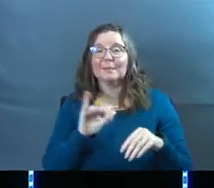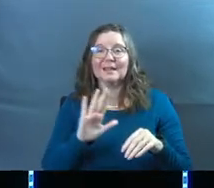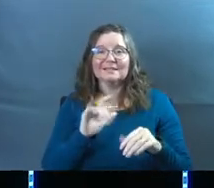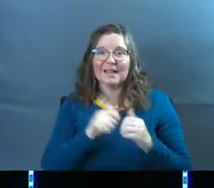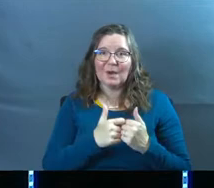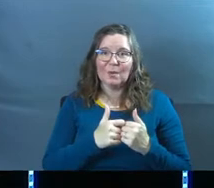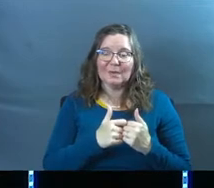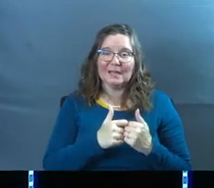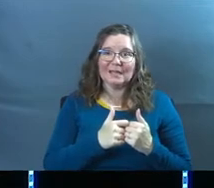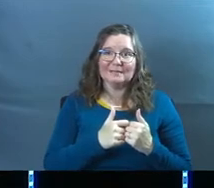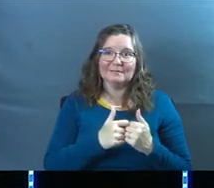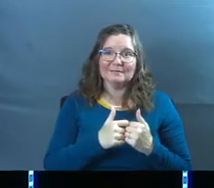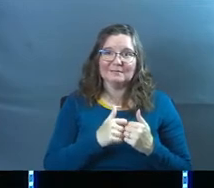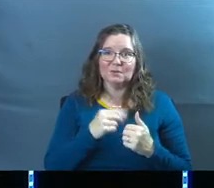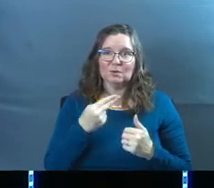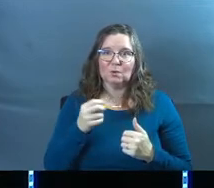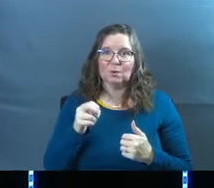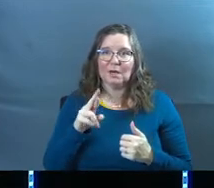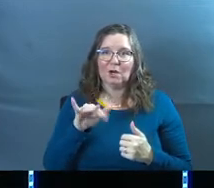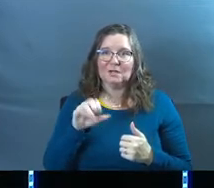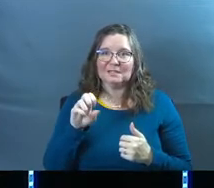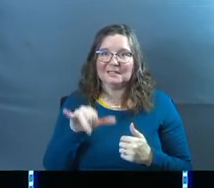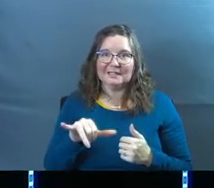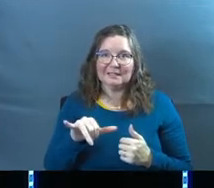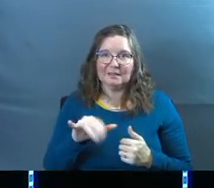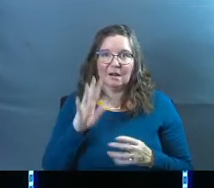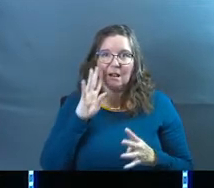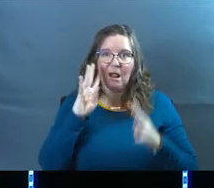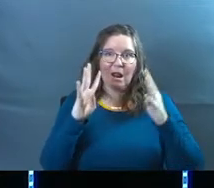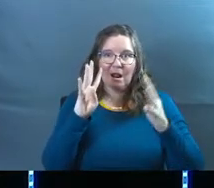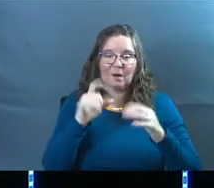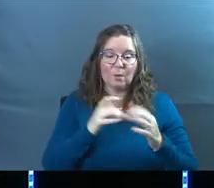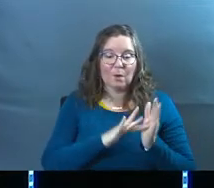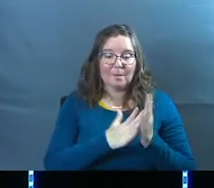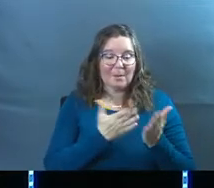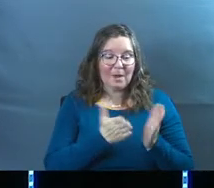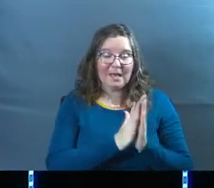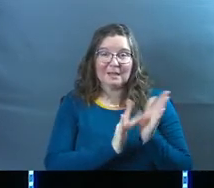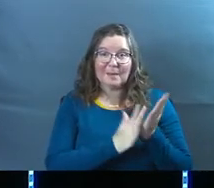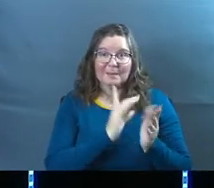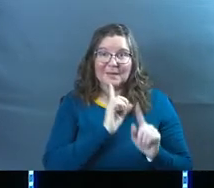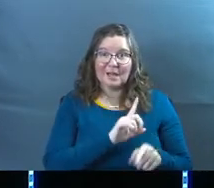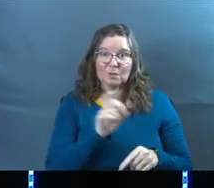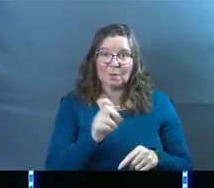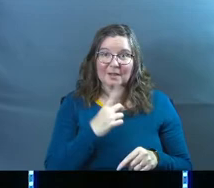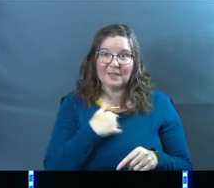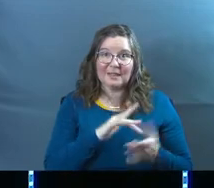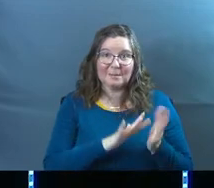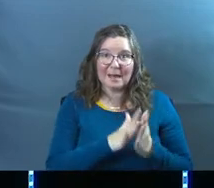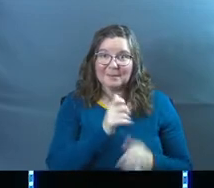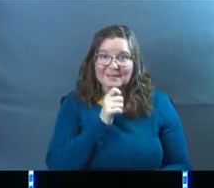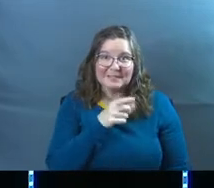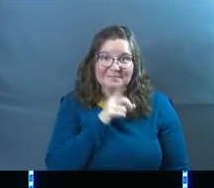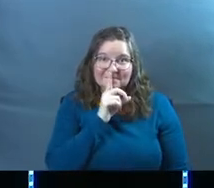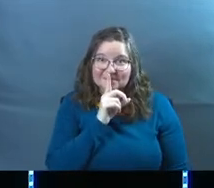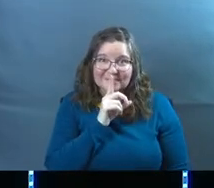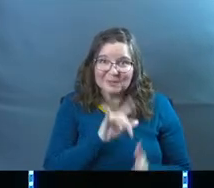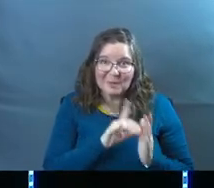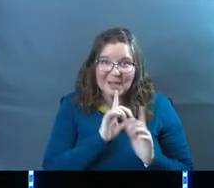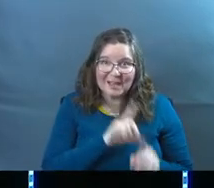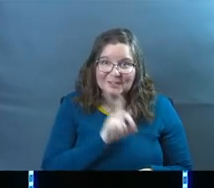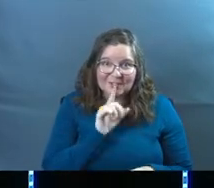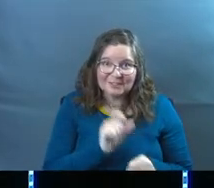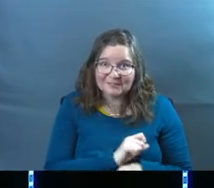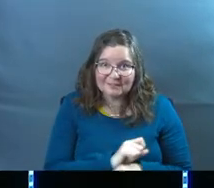how we get to heresy. Is we end up going to the Bible and we ask the Bible to answer questions that the Bible didn't set out to